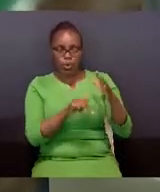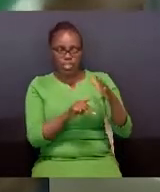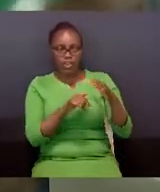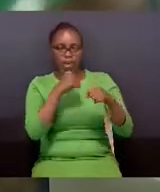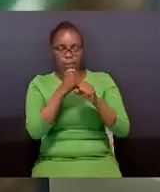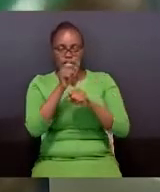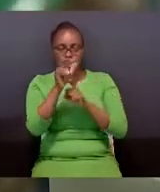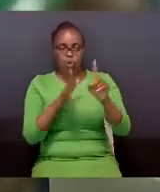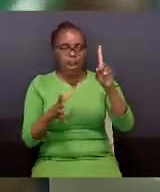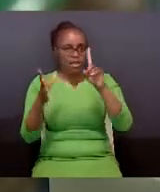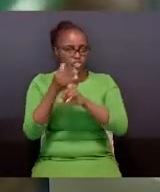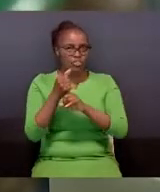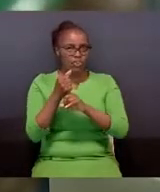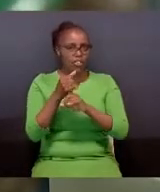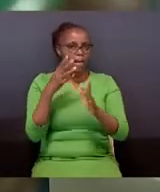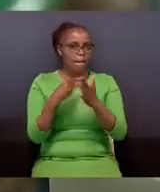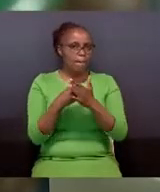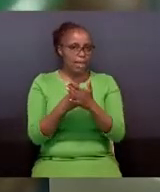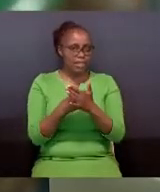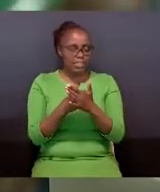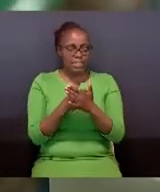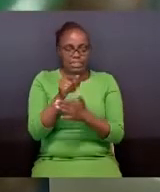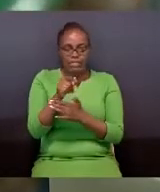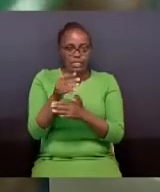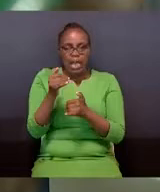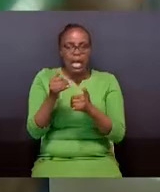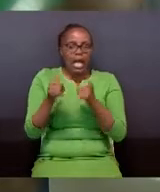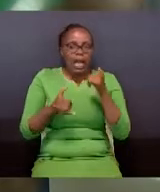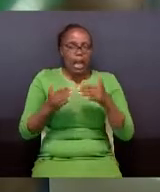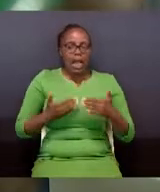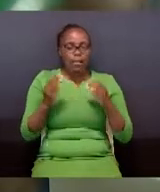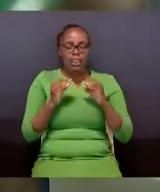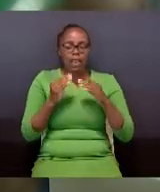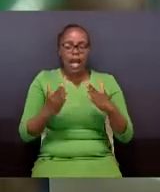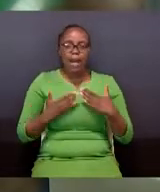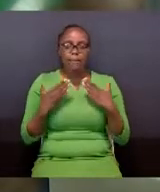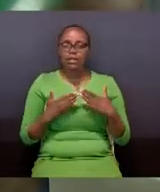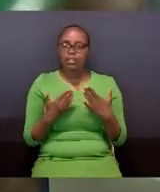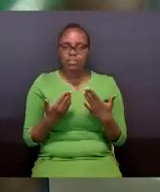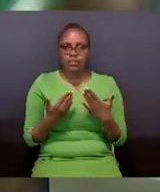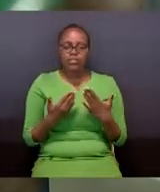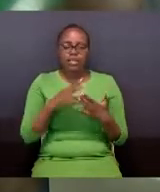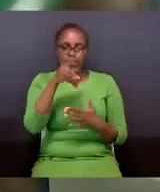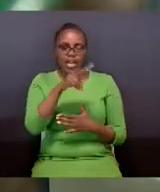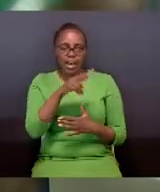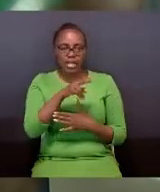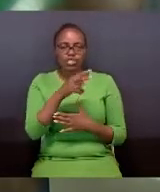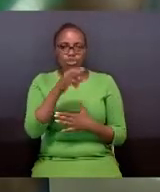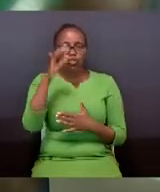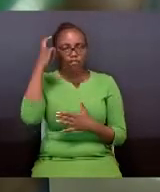you achieve, but it's not an end in itself. Happiness is an attitude of